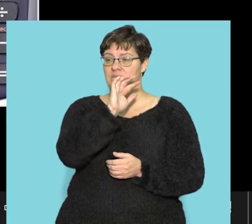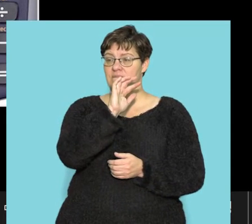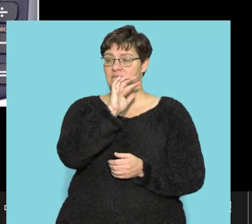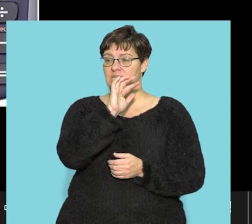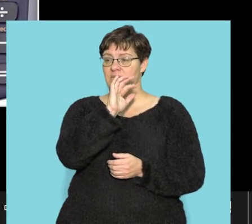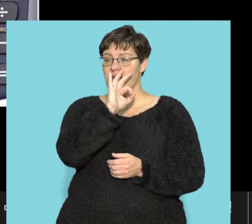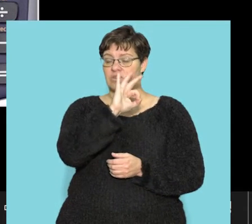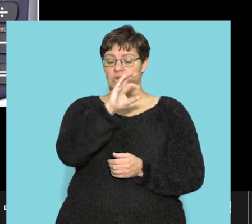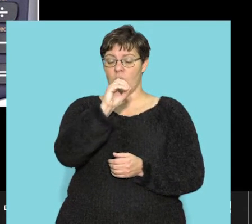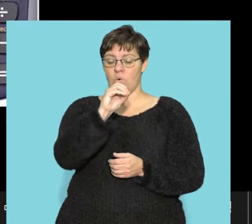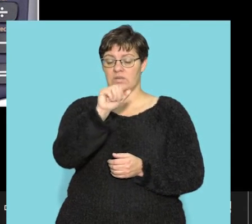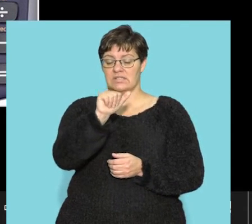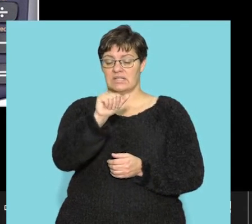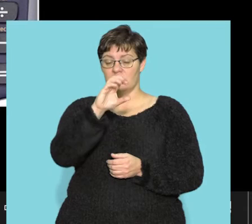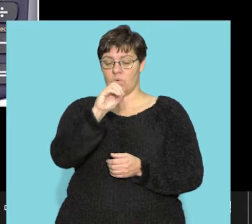3,060,000,